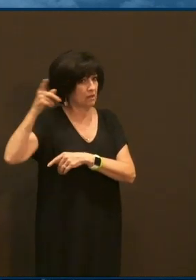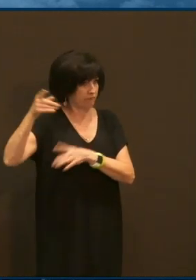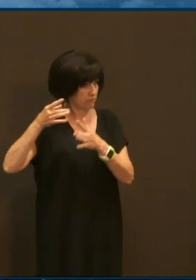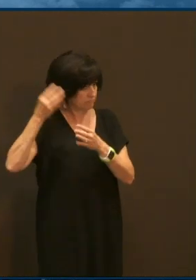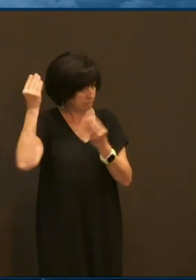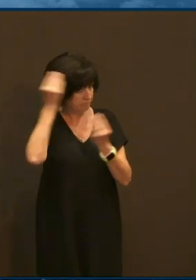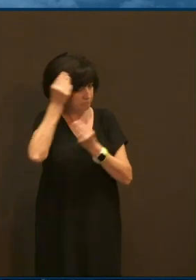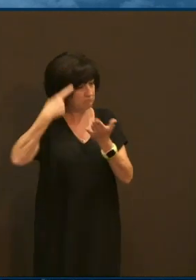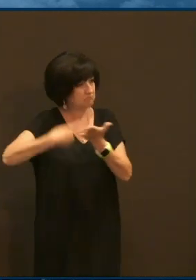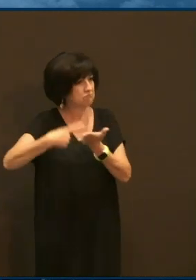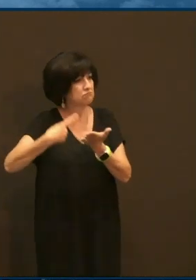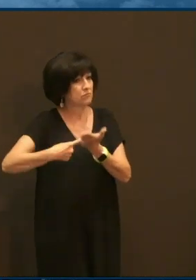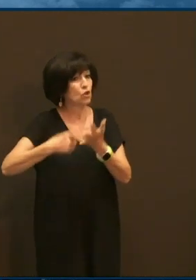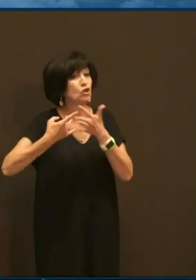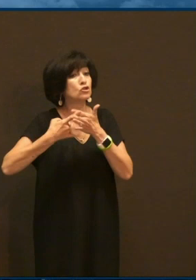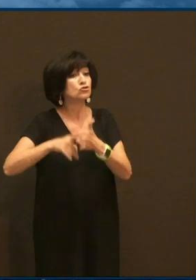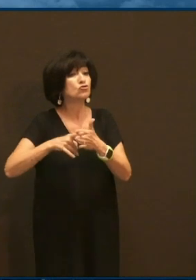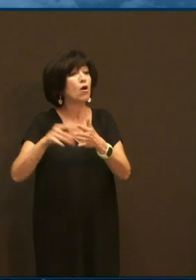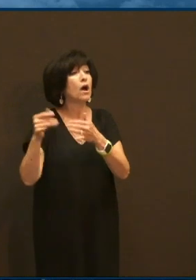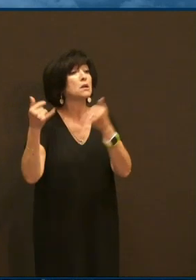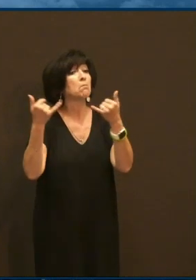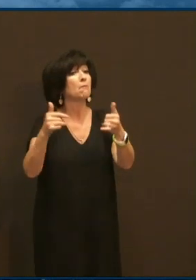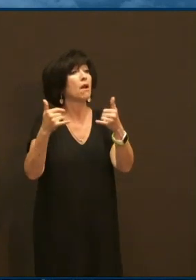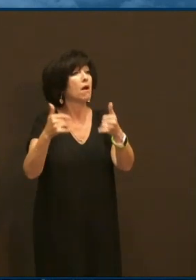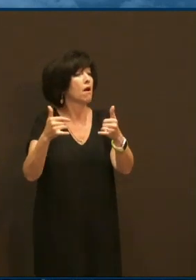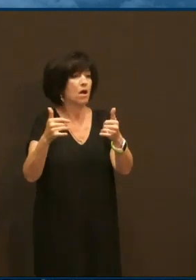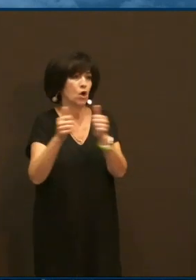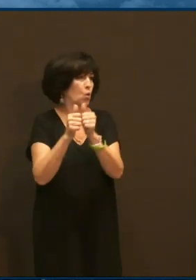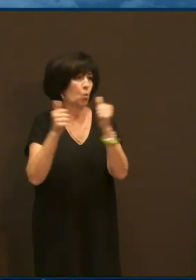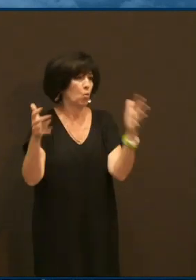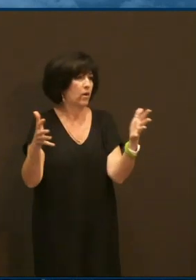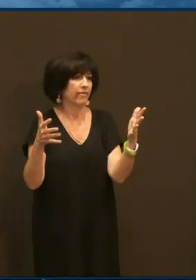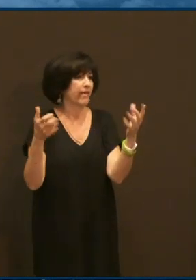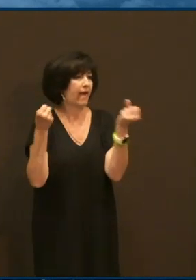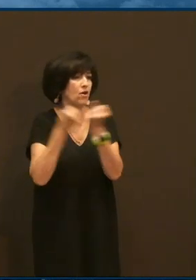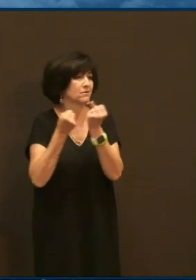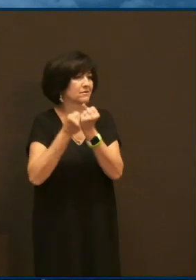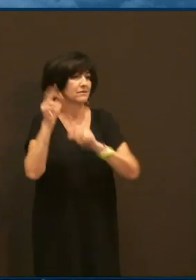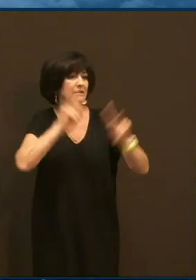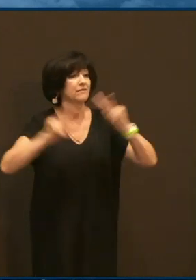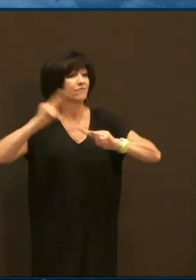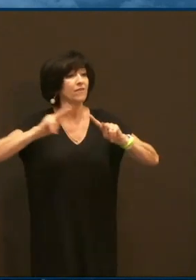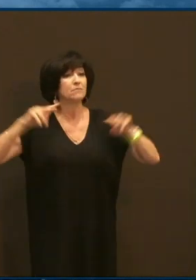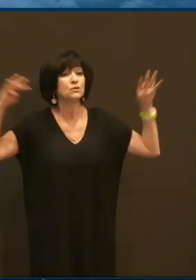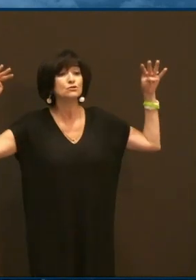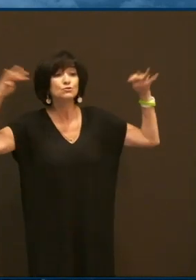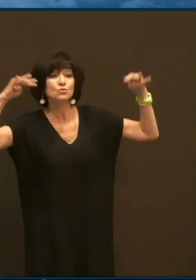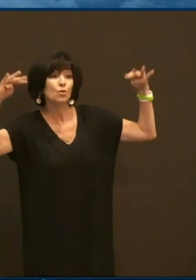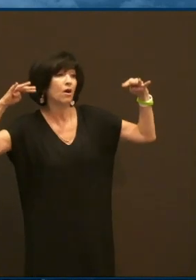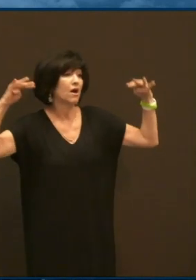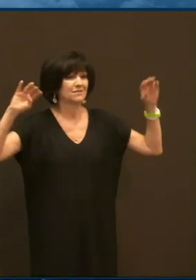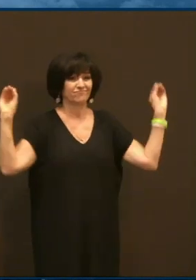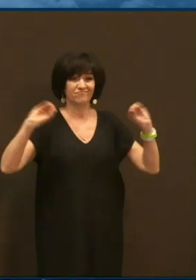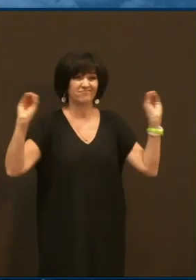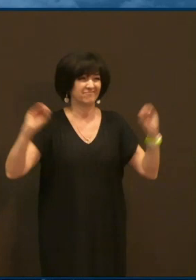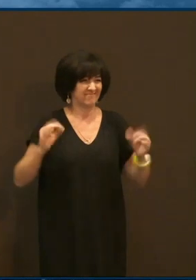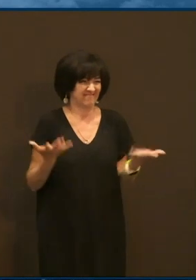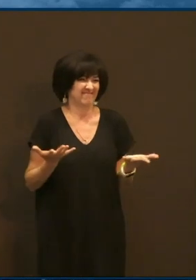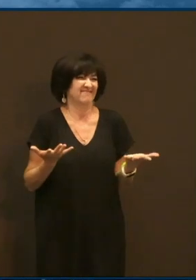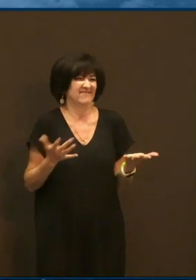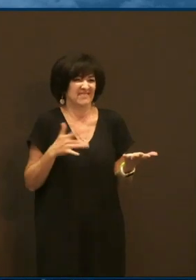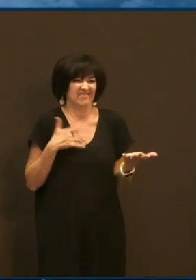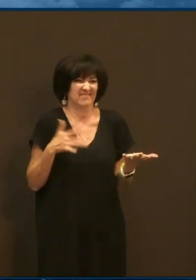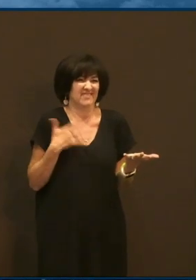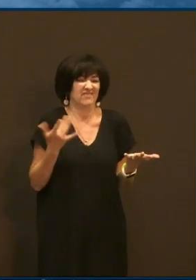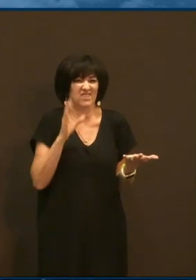season without fans. Which is hard to imagine with piped-in crowd noises and whatever. But, it's a very